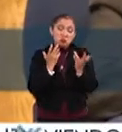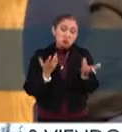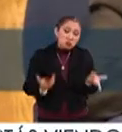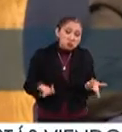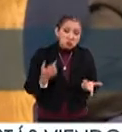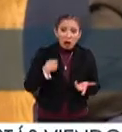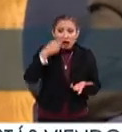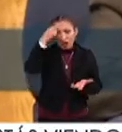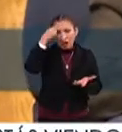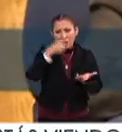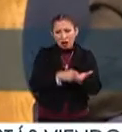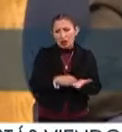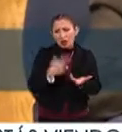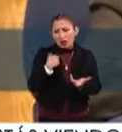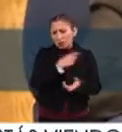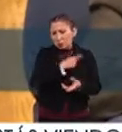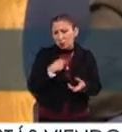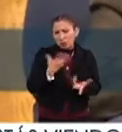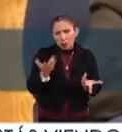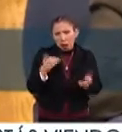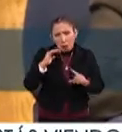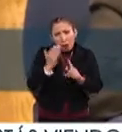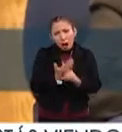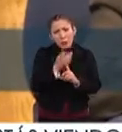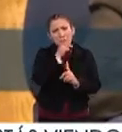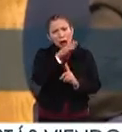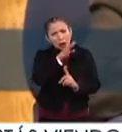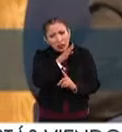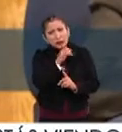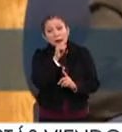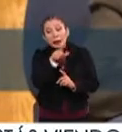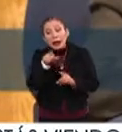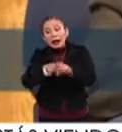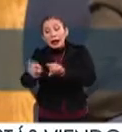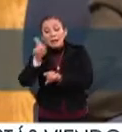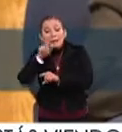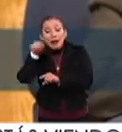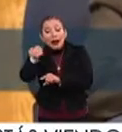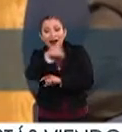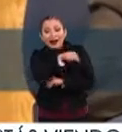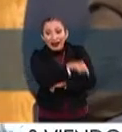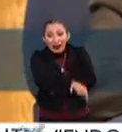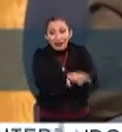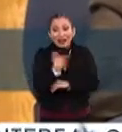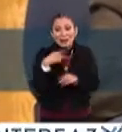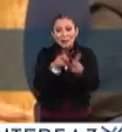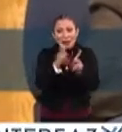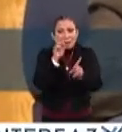So I do believe we've got to not only convert the parents, but the sisters, the cousins, the